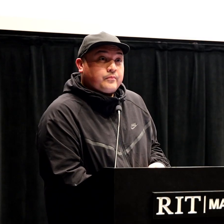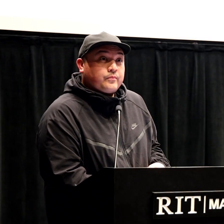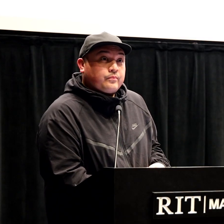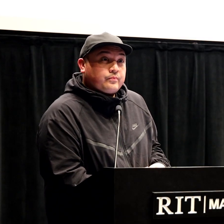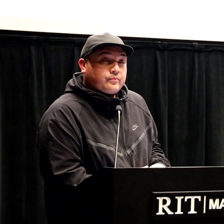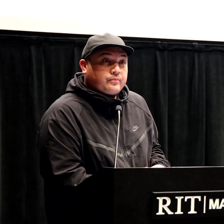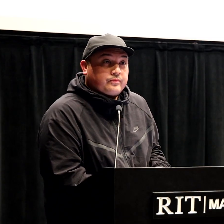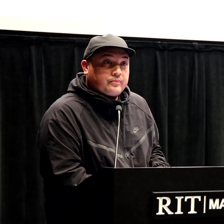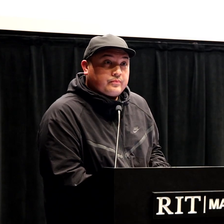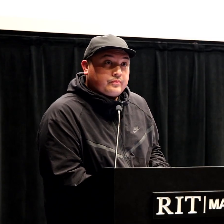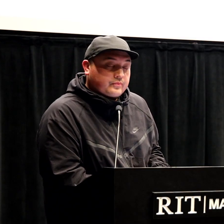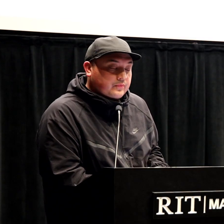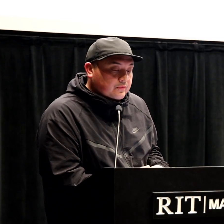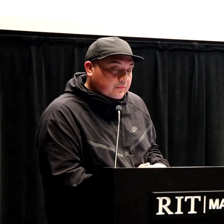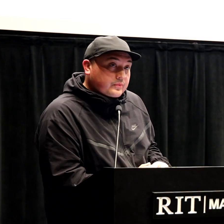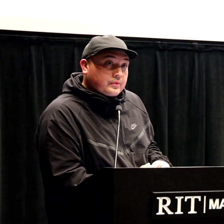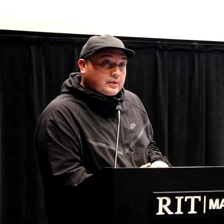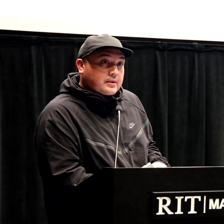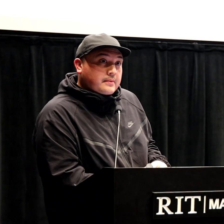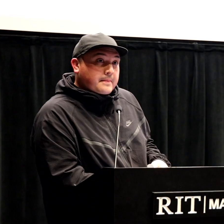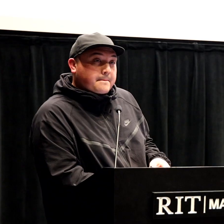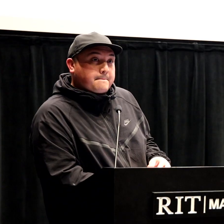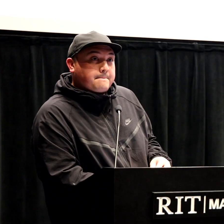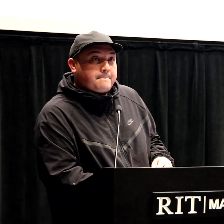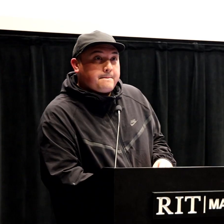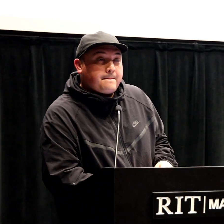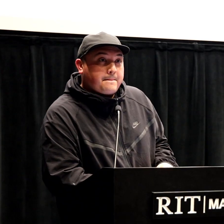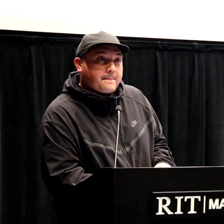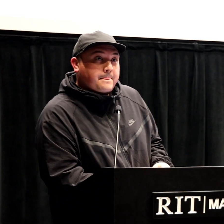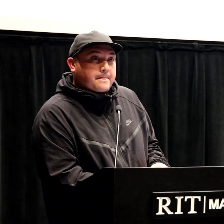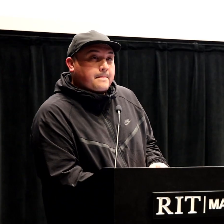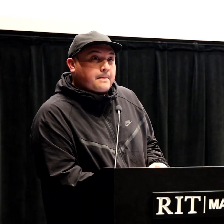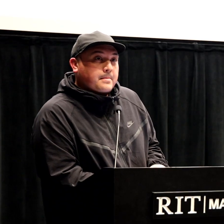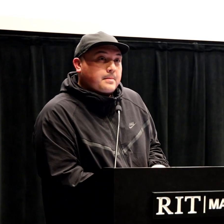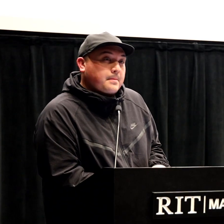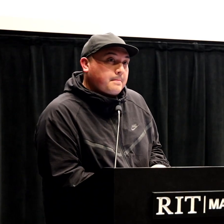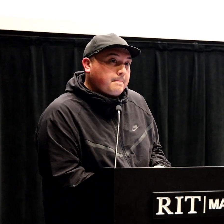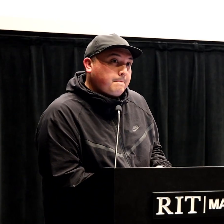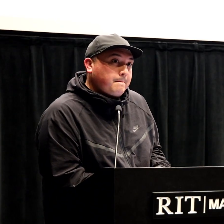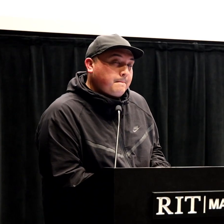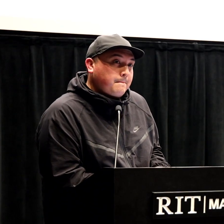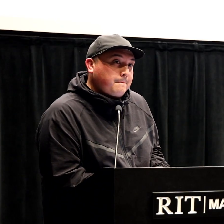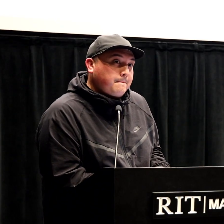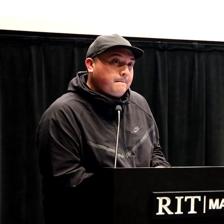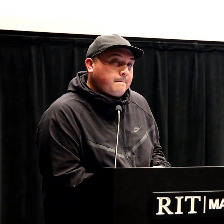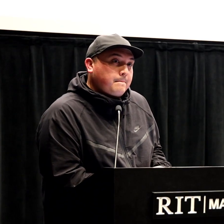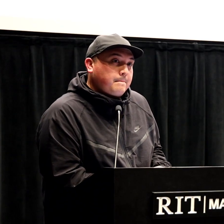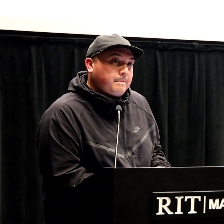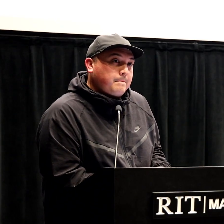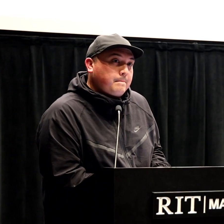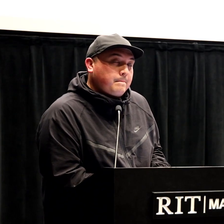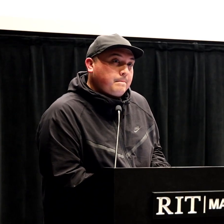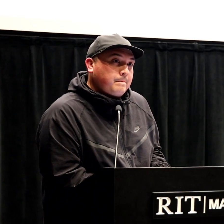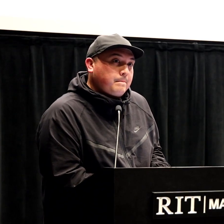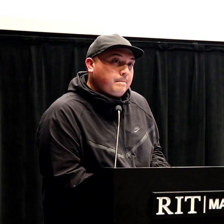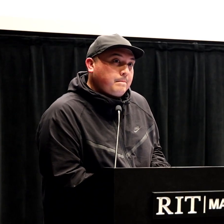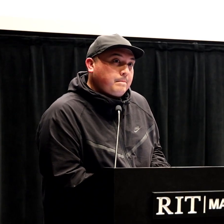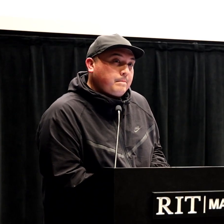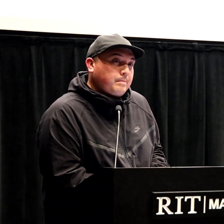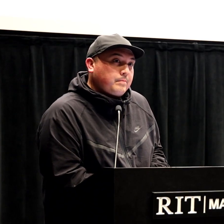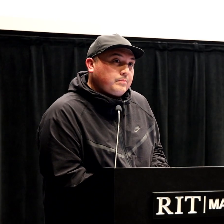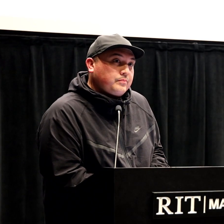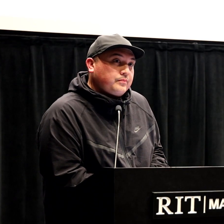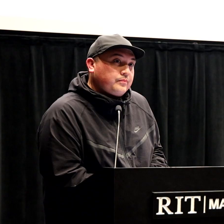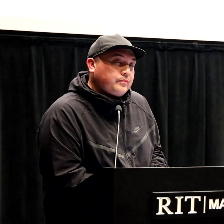I was wondering if building that weapon was a pivotal moment for you, if it was something that you had to experience to bring you to the point you